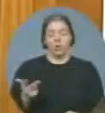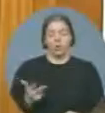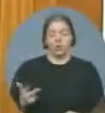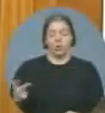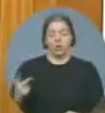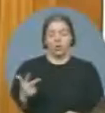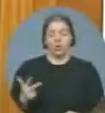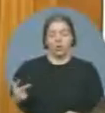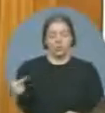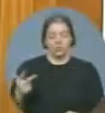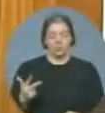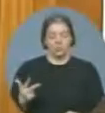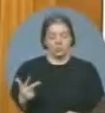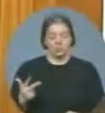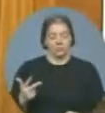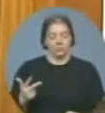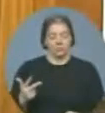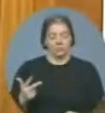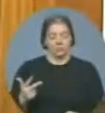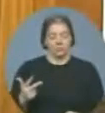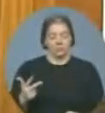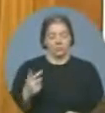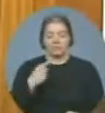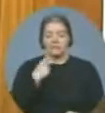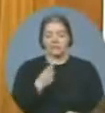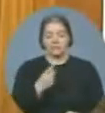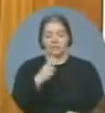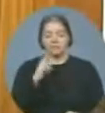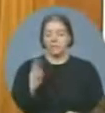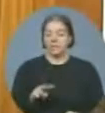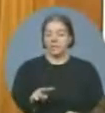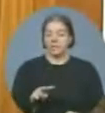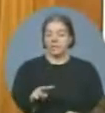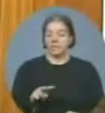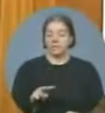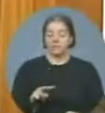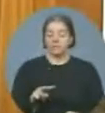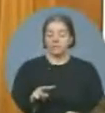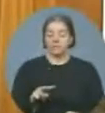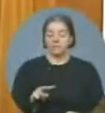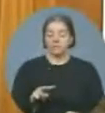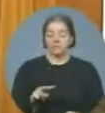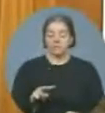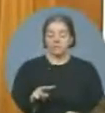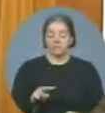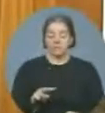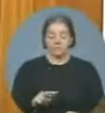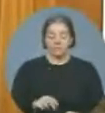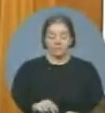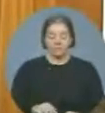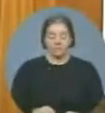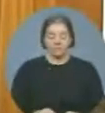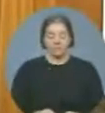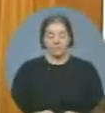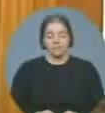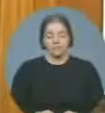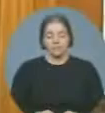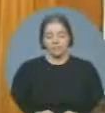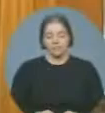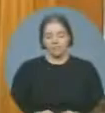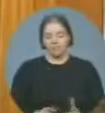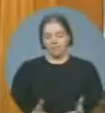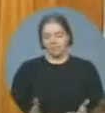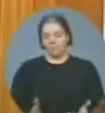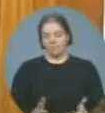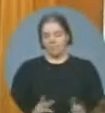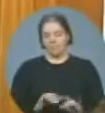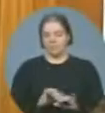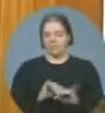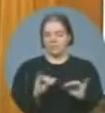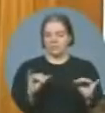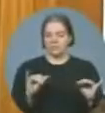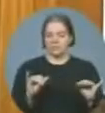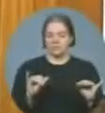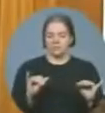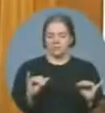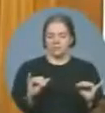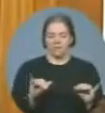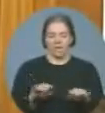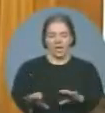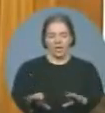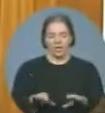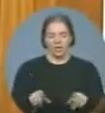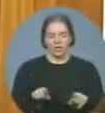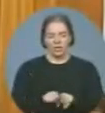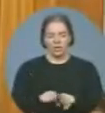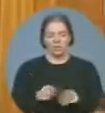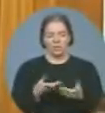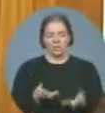bring down a government. Unimaginable. Unthinkable. In Canada. This is as serious